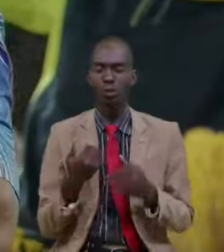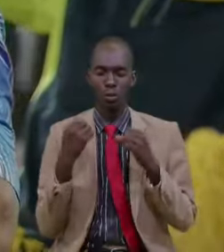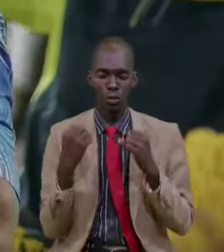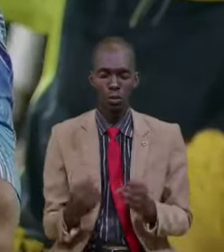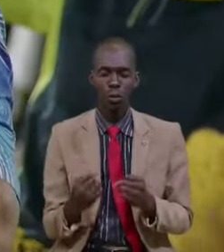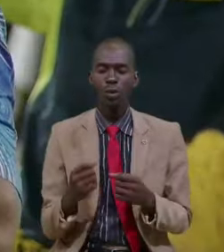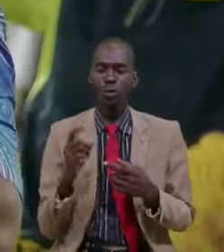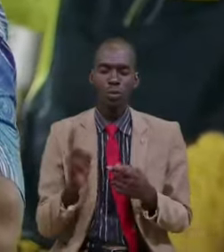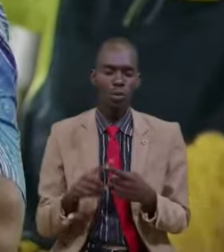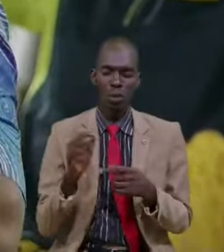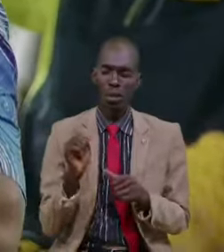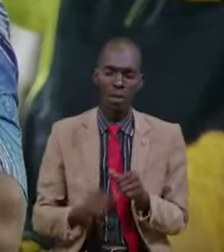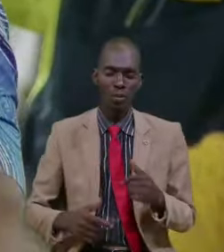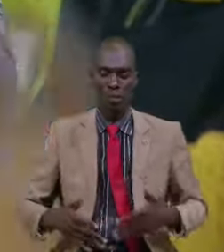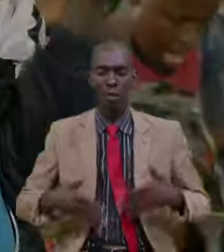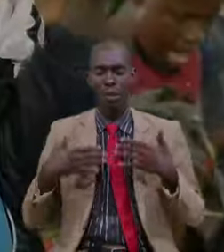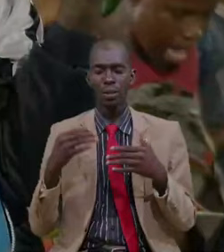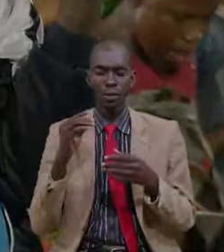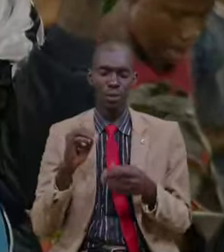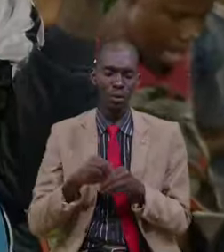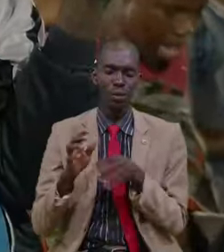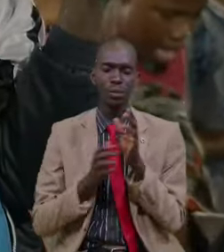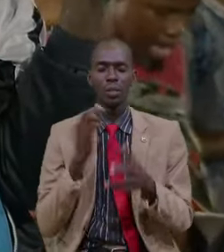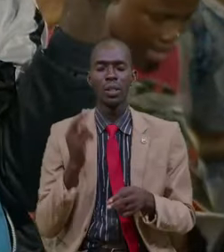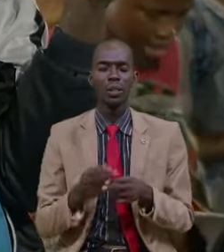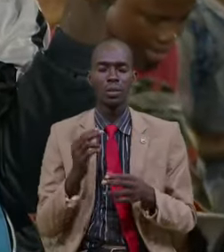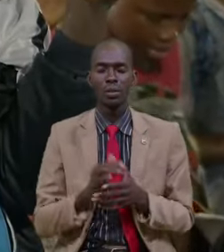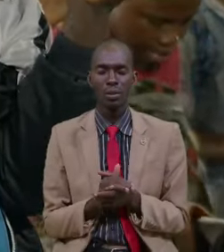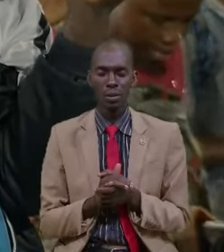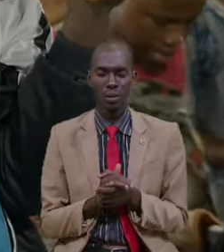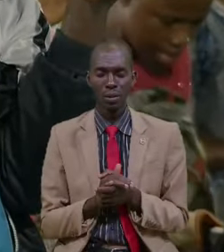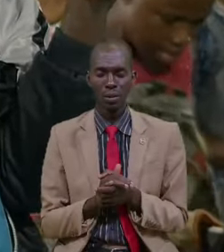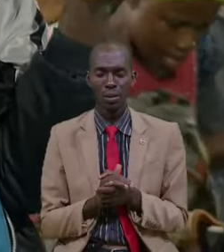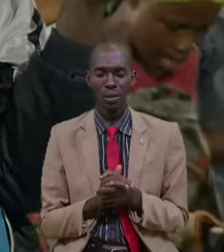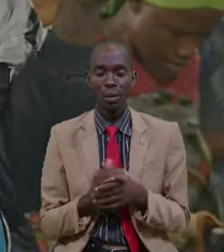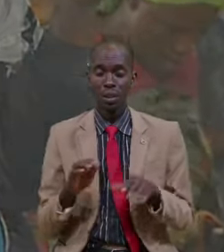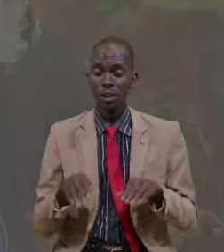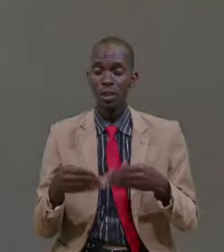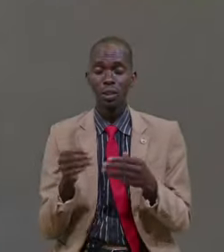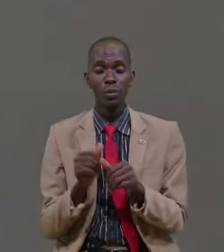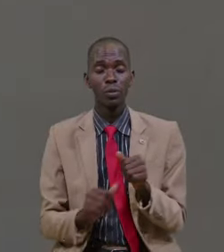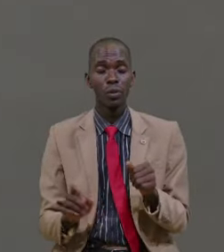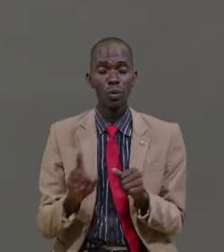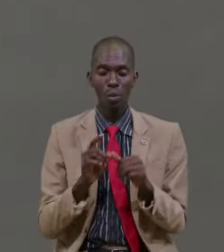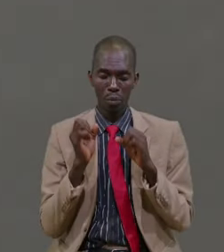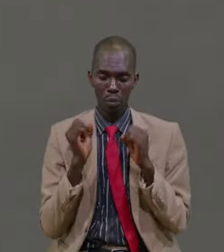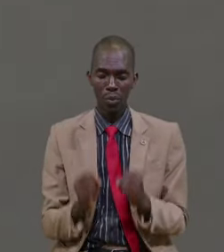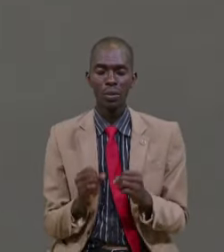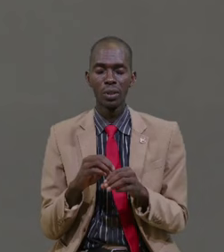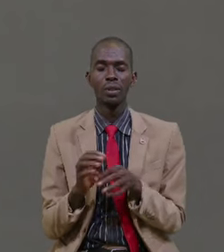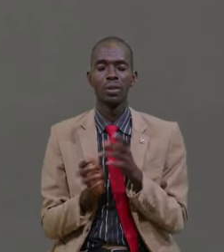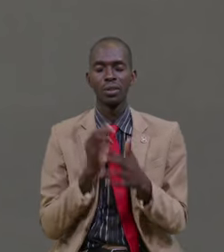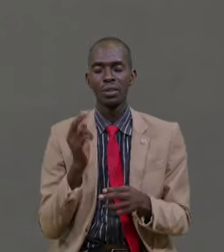every life in Jesus' name. Give everyone power.